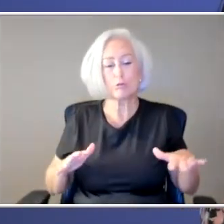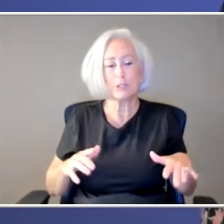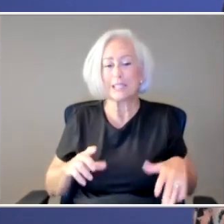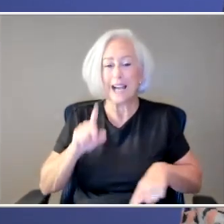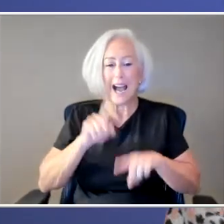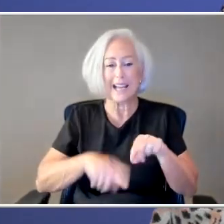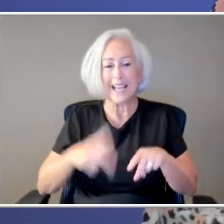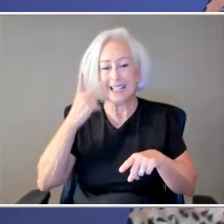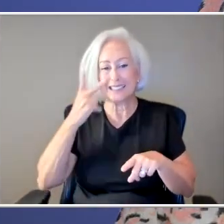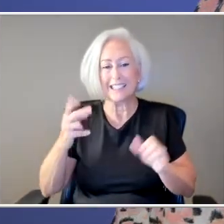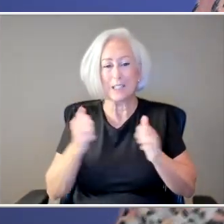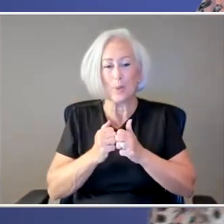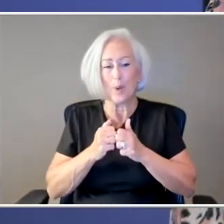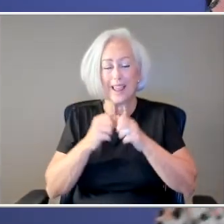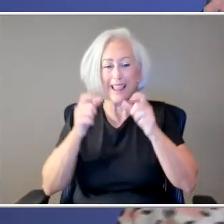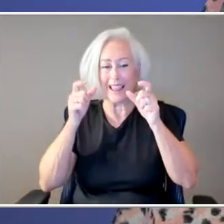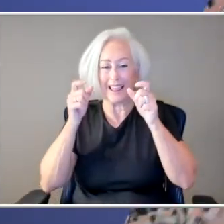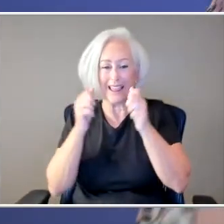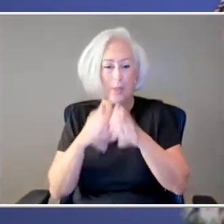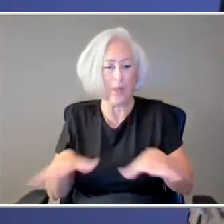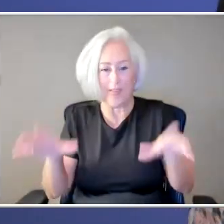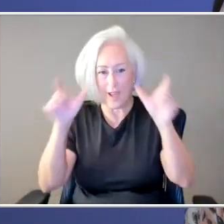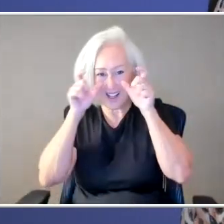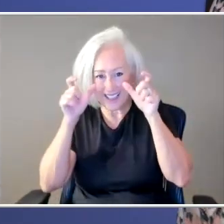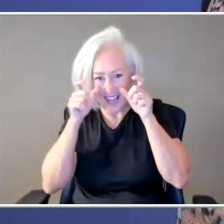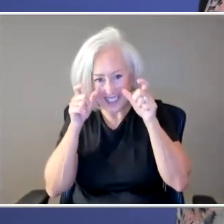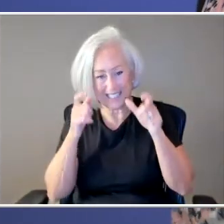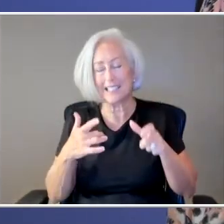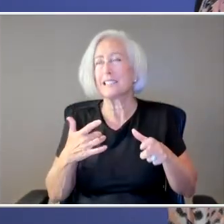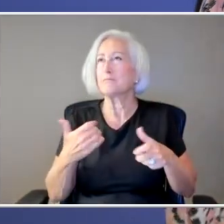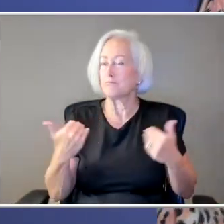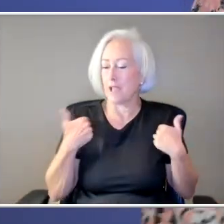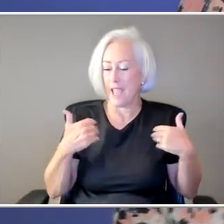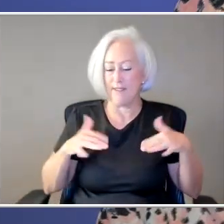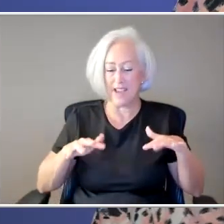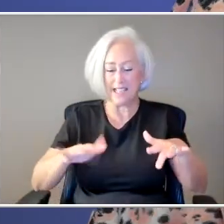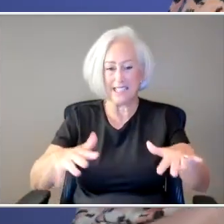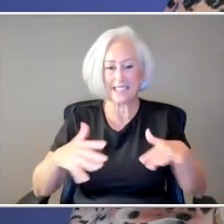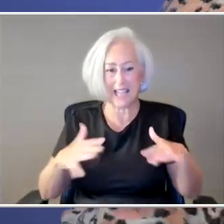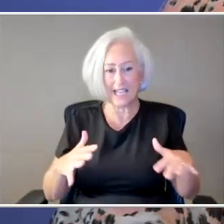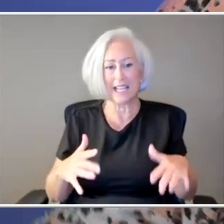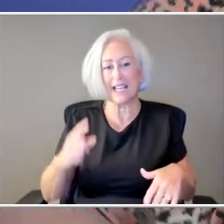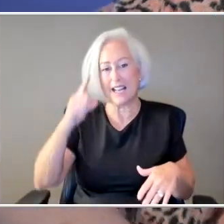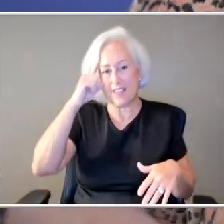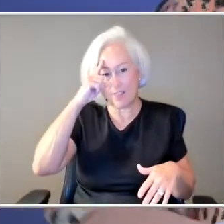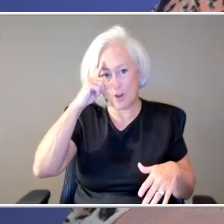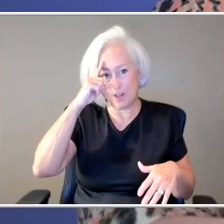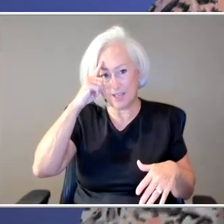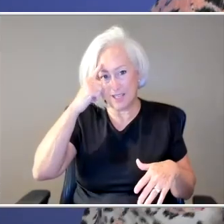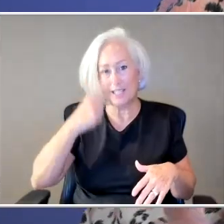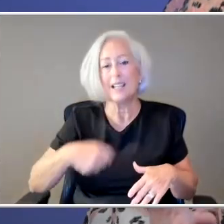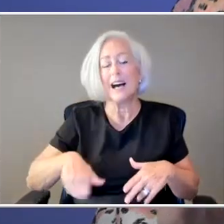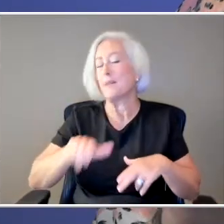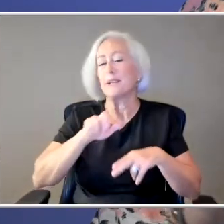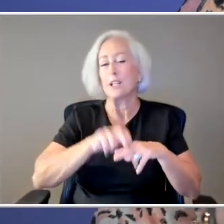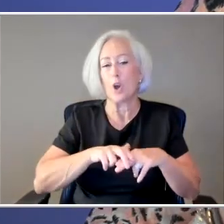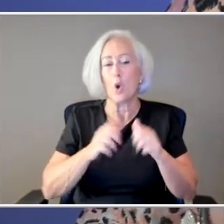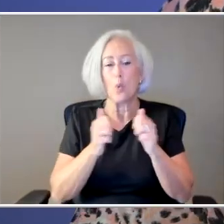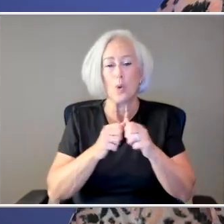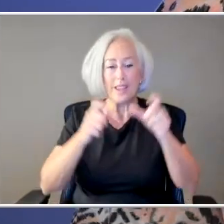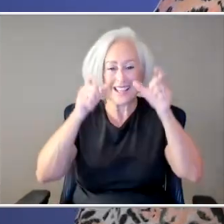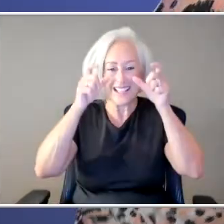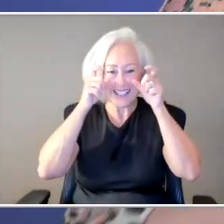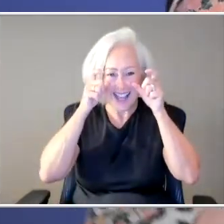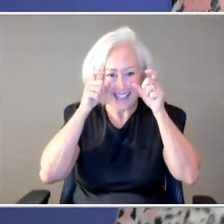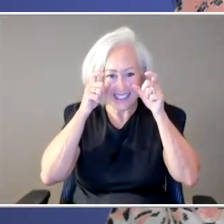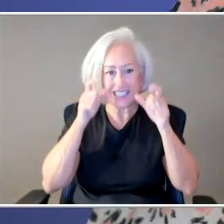so I had a lot of choices, and I was like, I'm just gonna go in there with my glasses, and I'm gonna listen to music. And of course, I was always picking Taylor Swift,